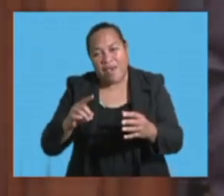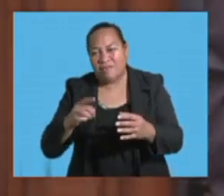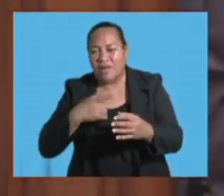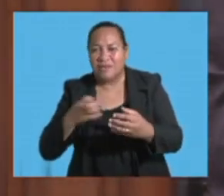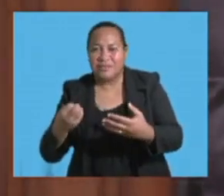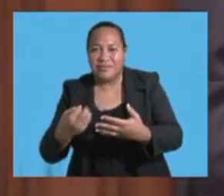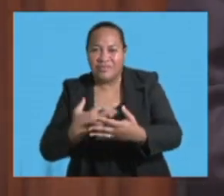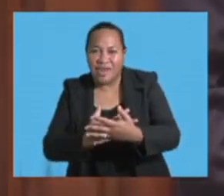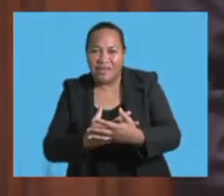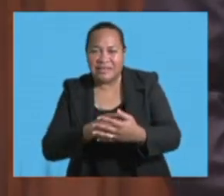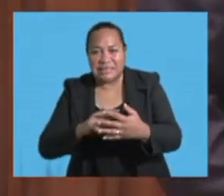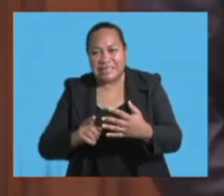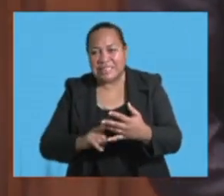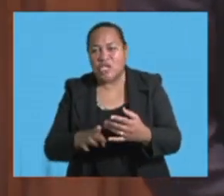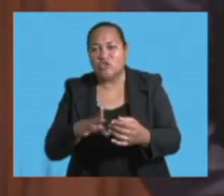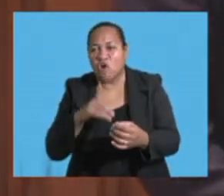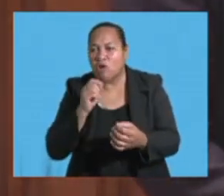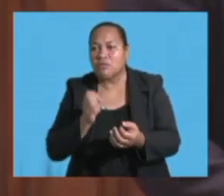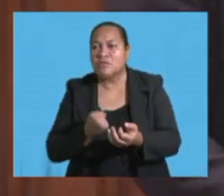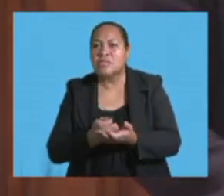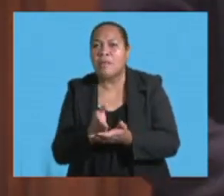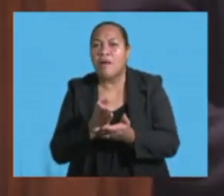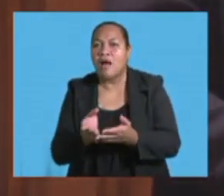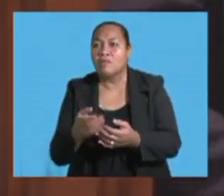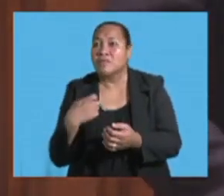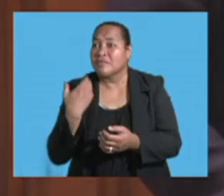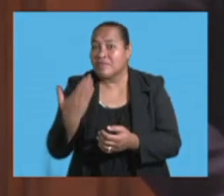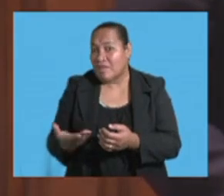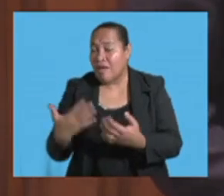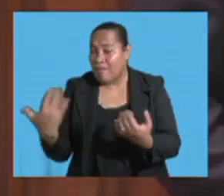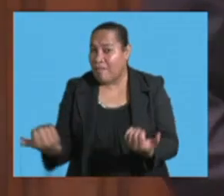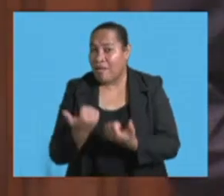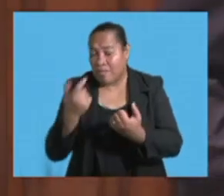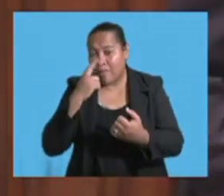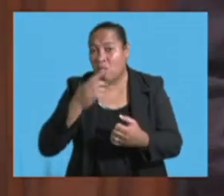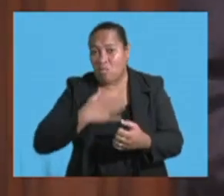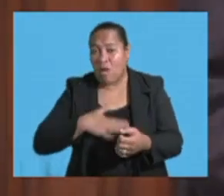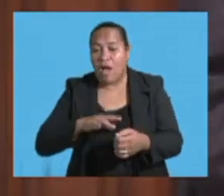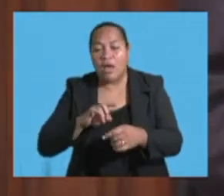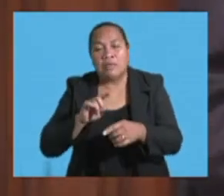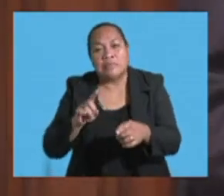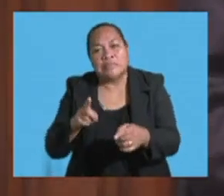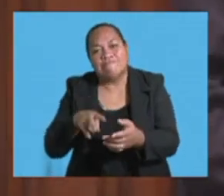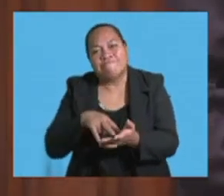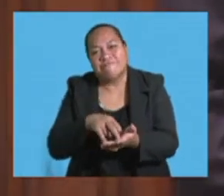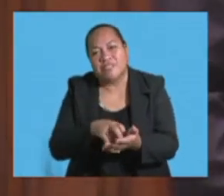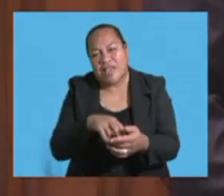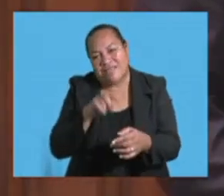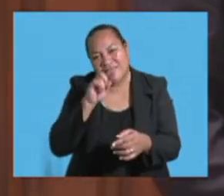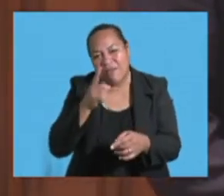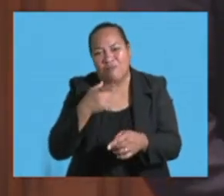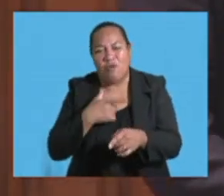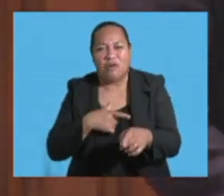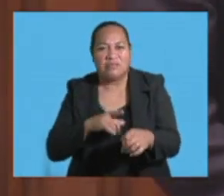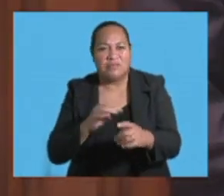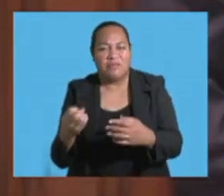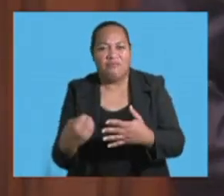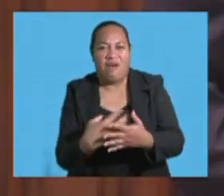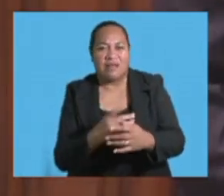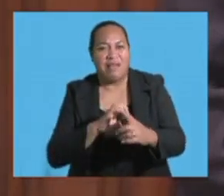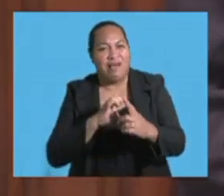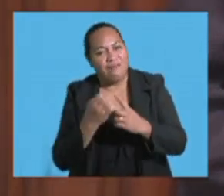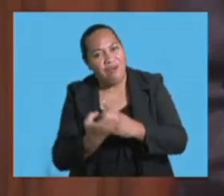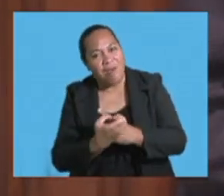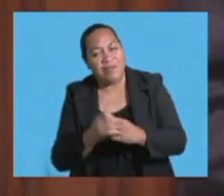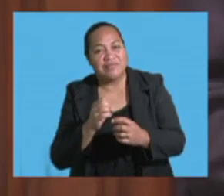them, supply response to growing demand for domestic produce has been weak. This is the target of the